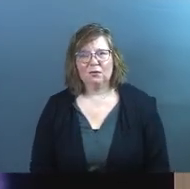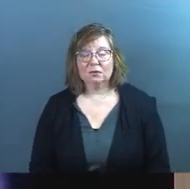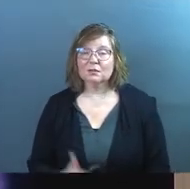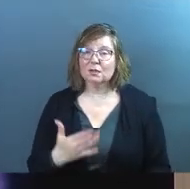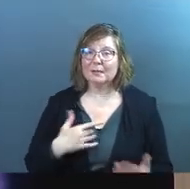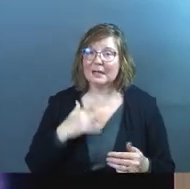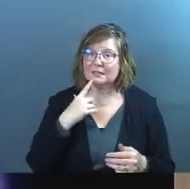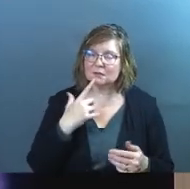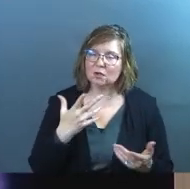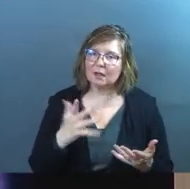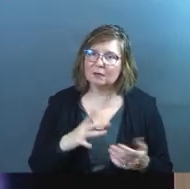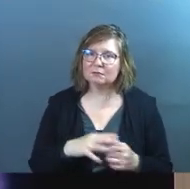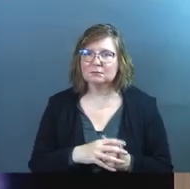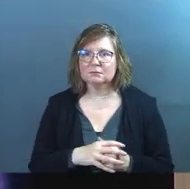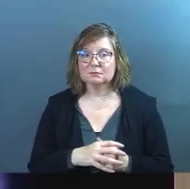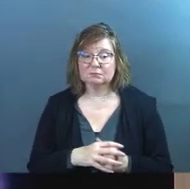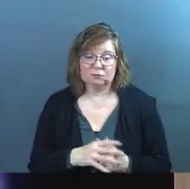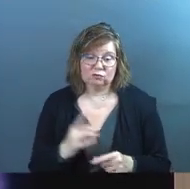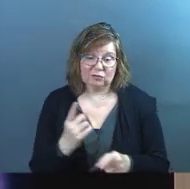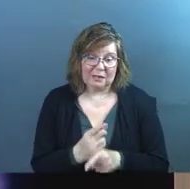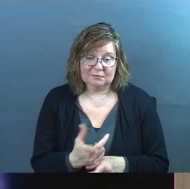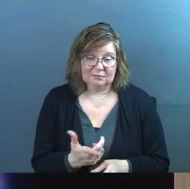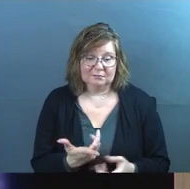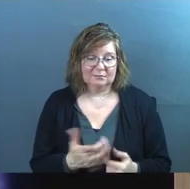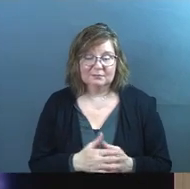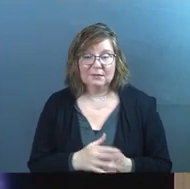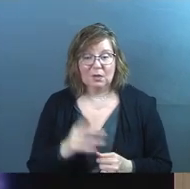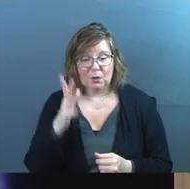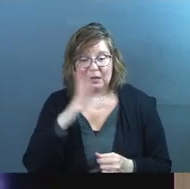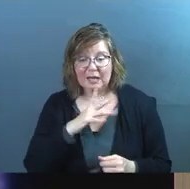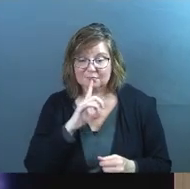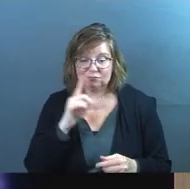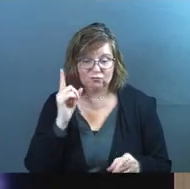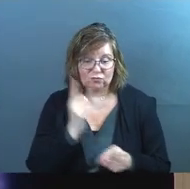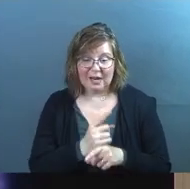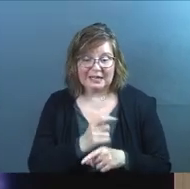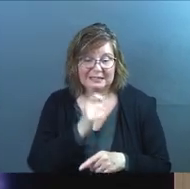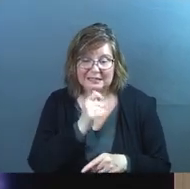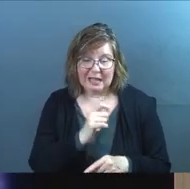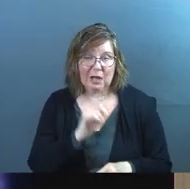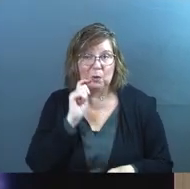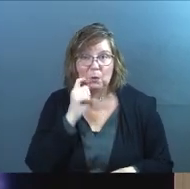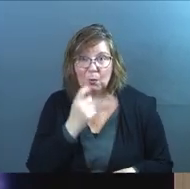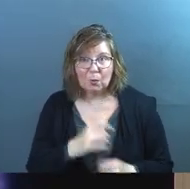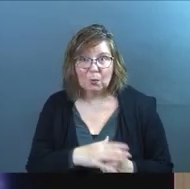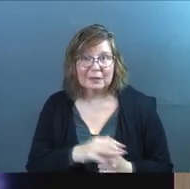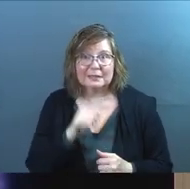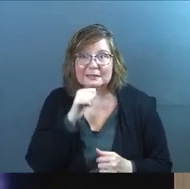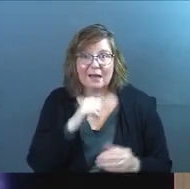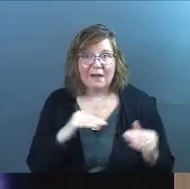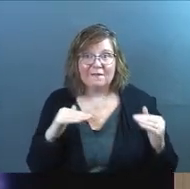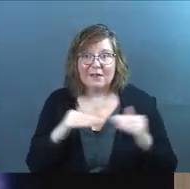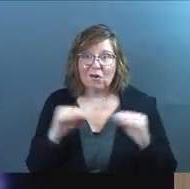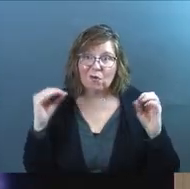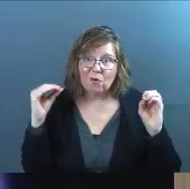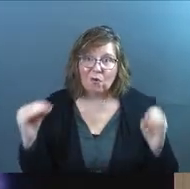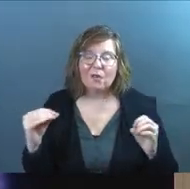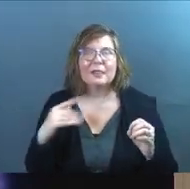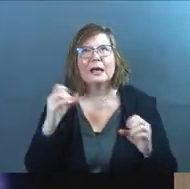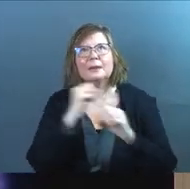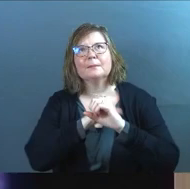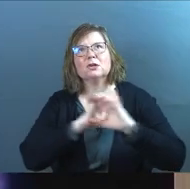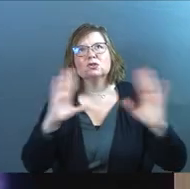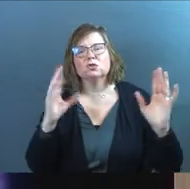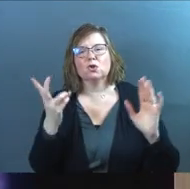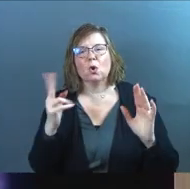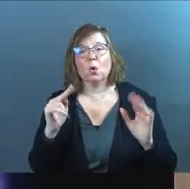And you might be sitting here, and you're like, they're right. Those guys are totally right. That's not cool. That's not fair at all. Like, picture